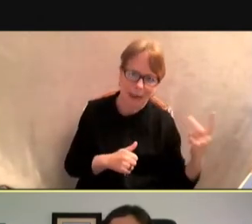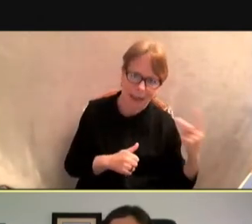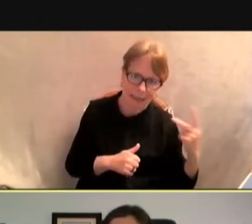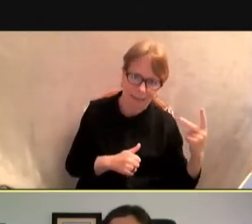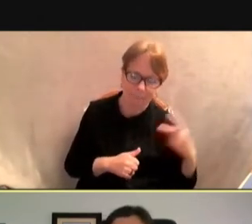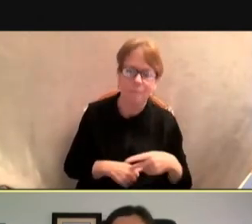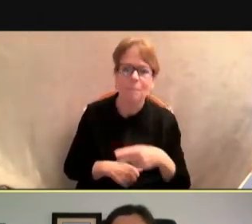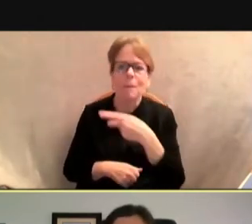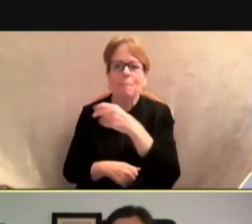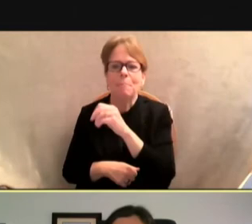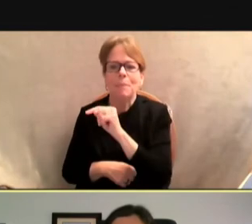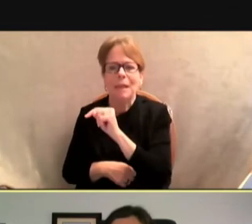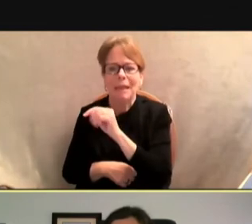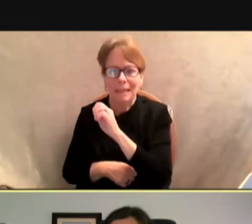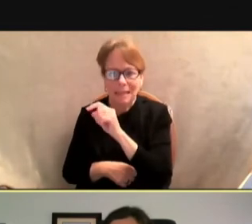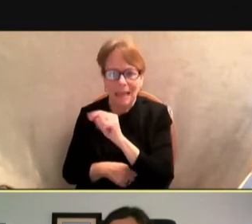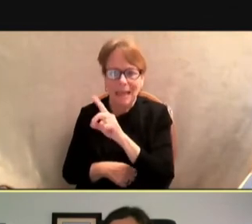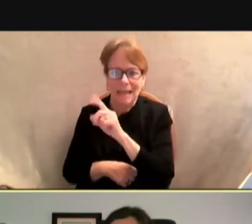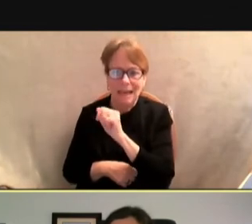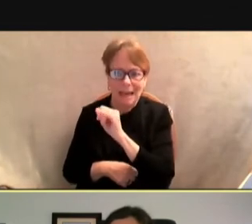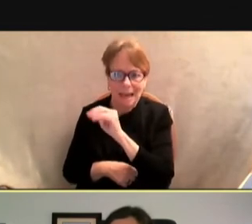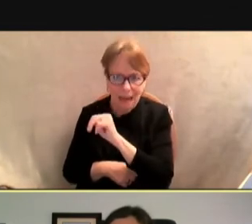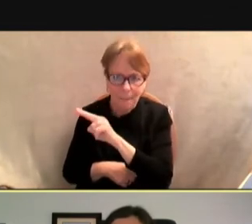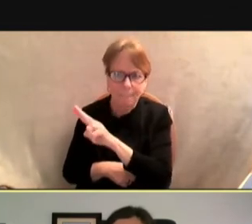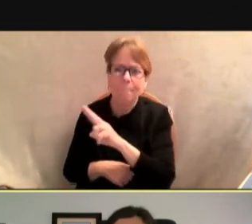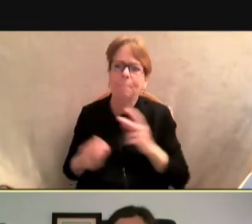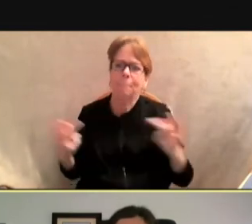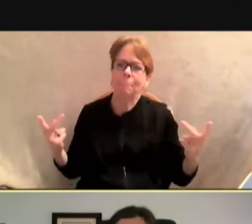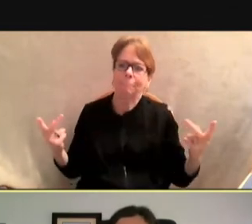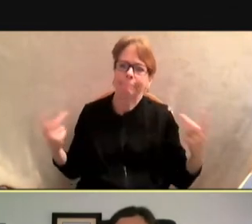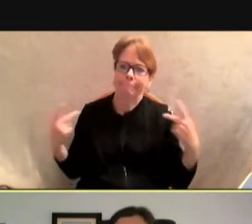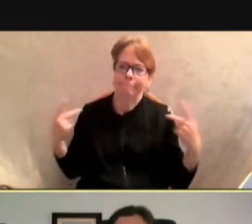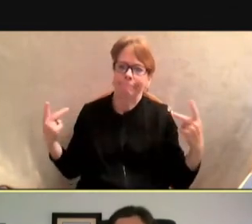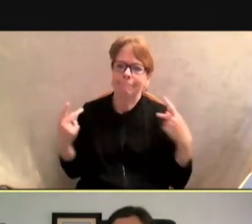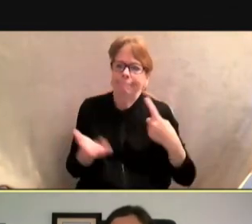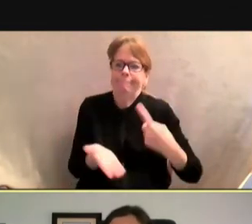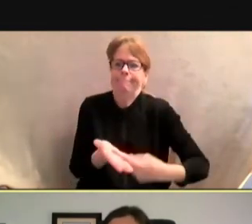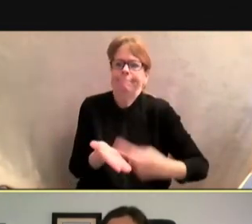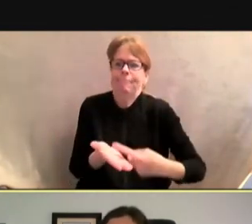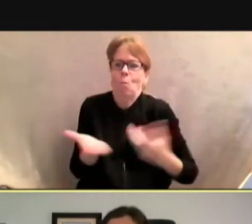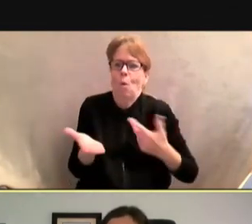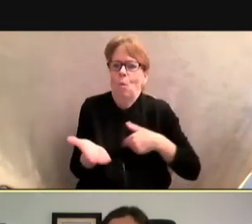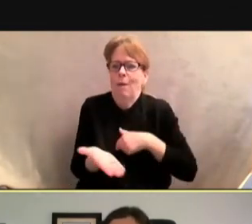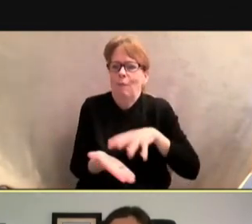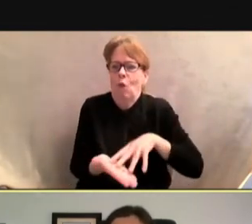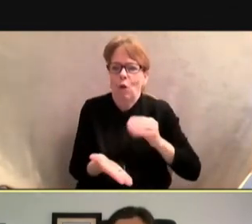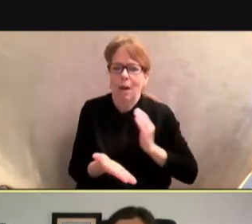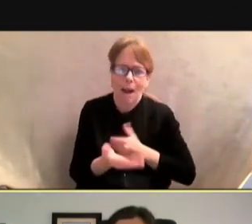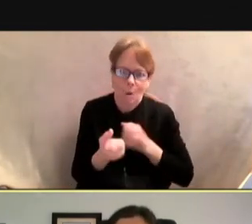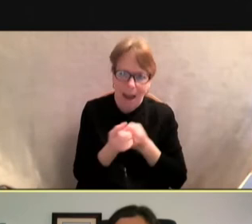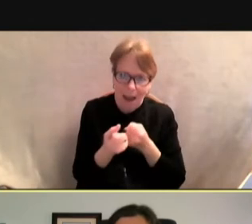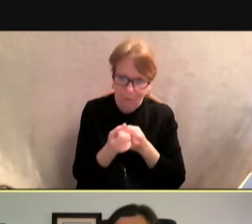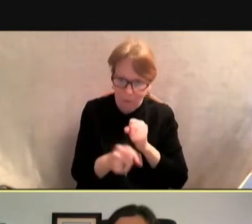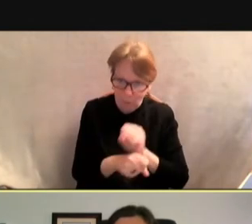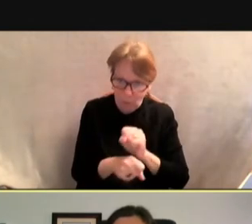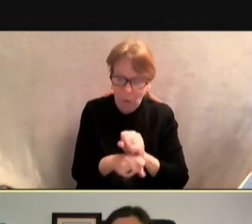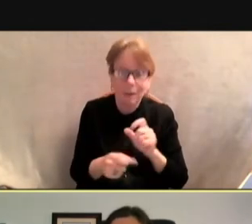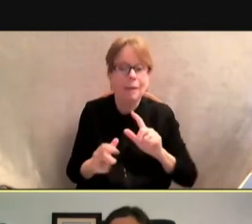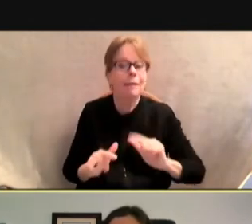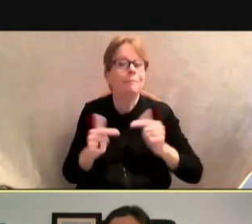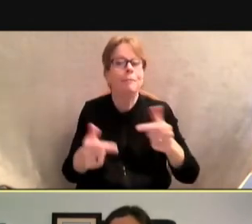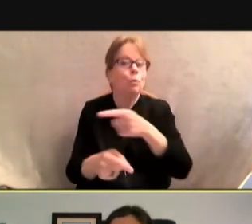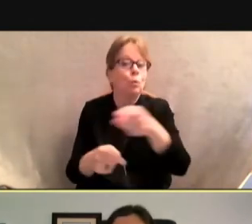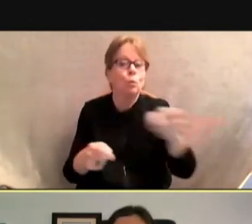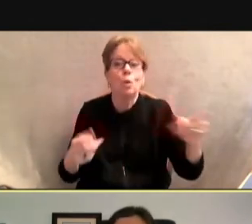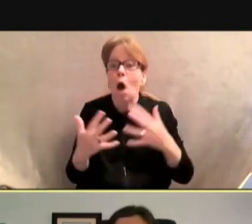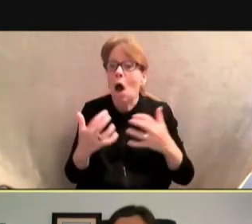Zainab will highlight three of the lessons we've each learned through our disability advocacy work that can hopefully empower you in the audience to jump in and